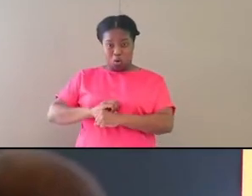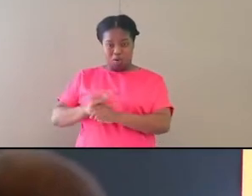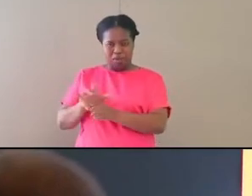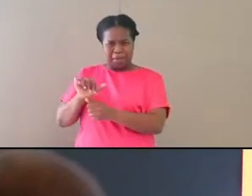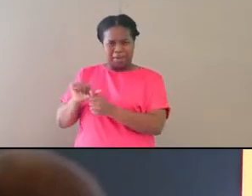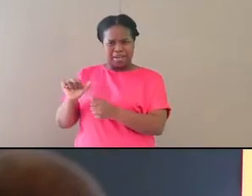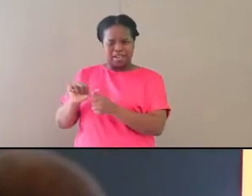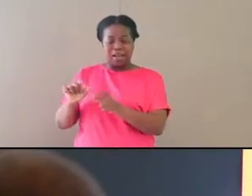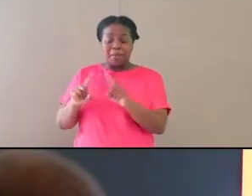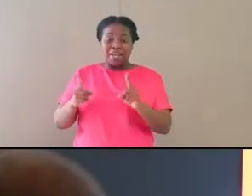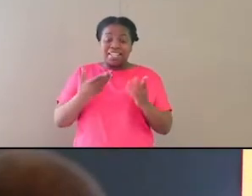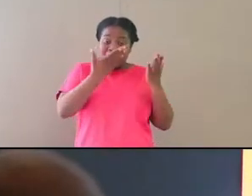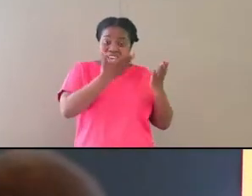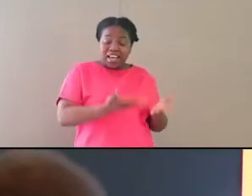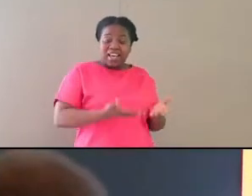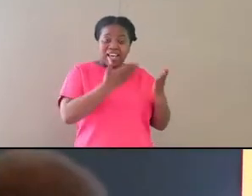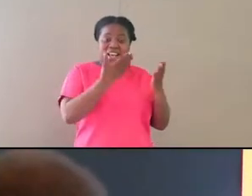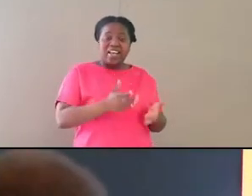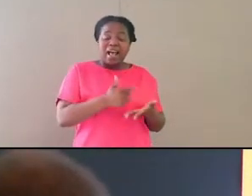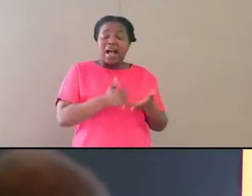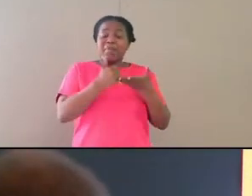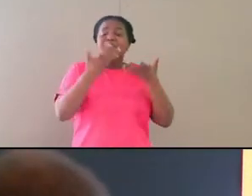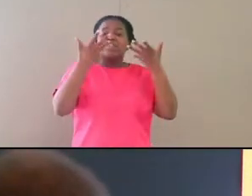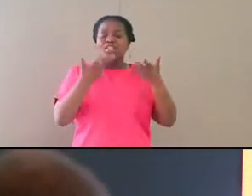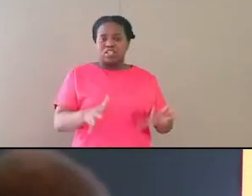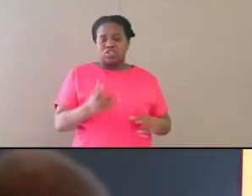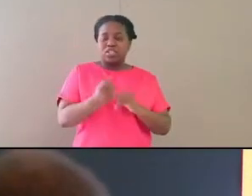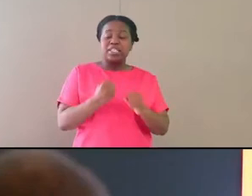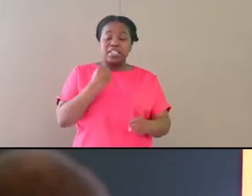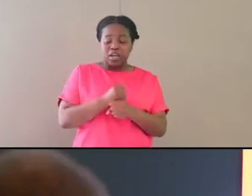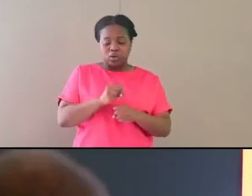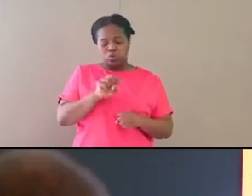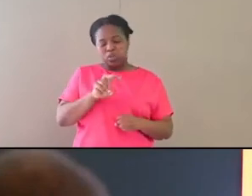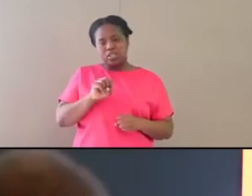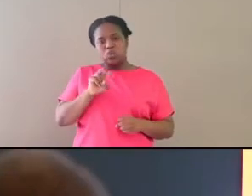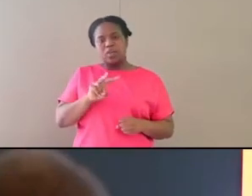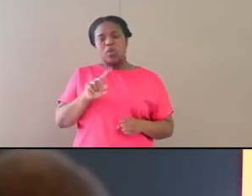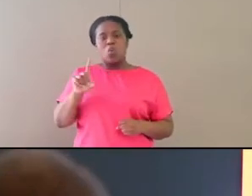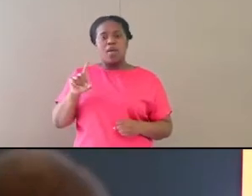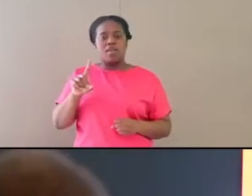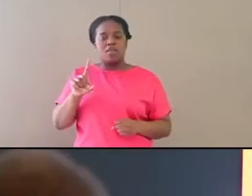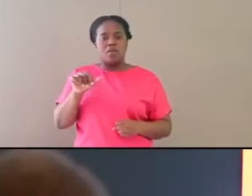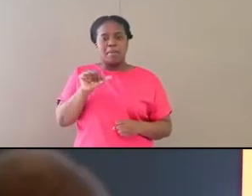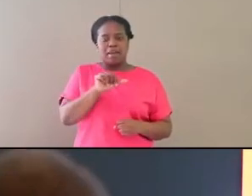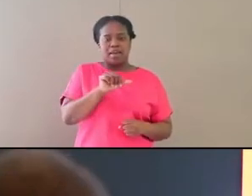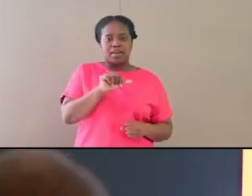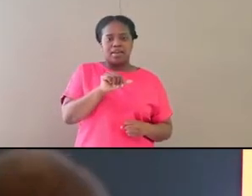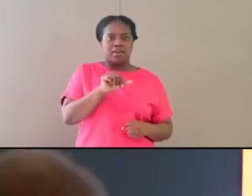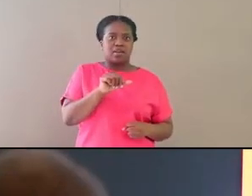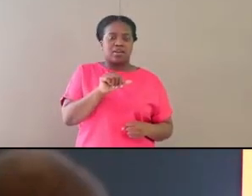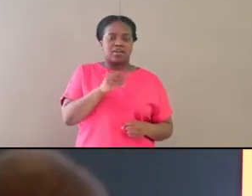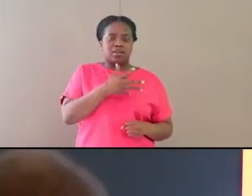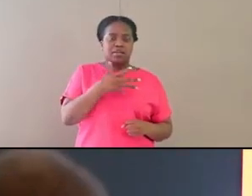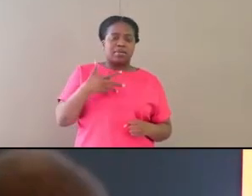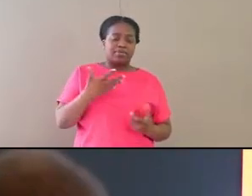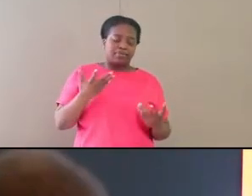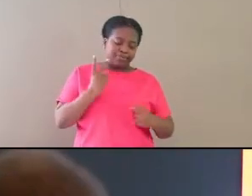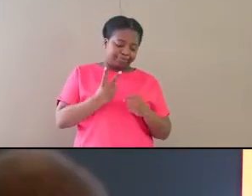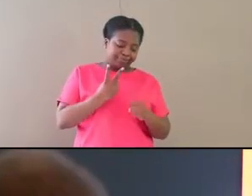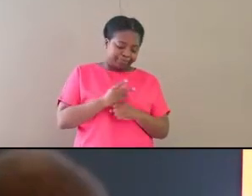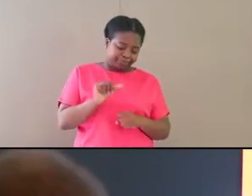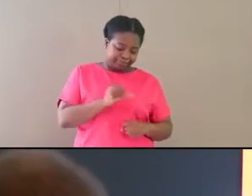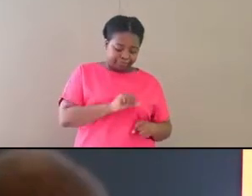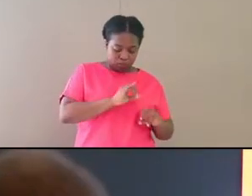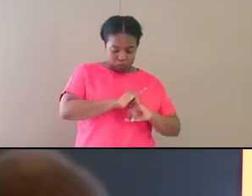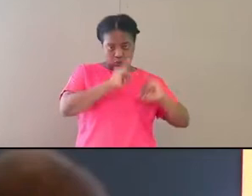how to, but here are the numbers, it did. And in 2021, when I went back to those mothers, they were saying, we're back, well